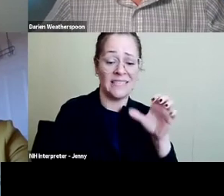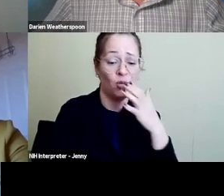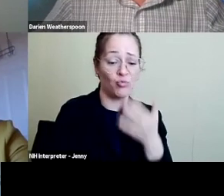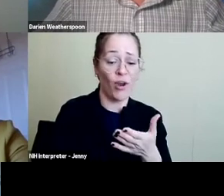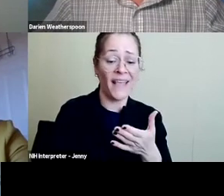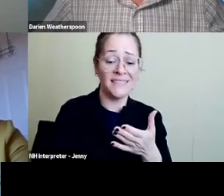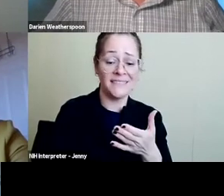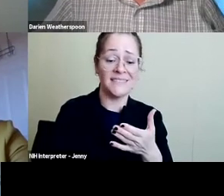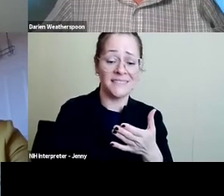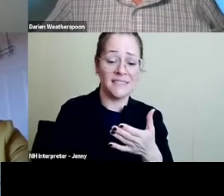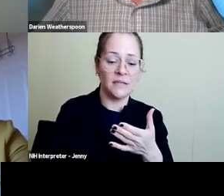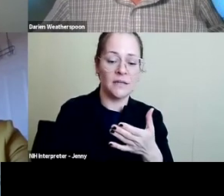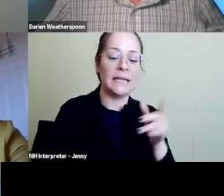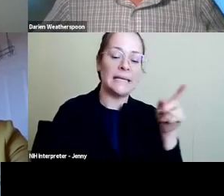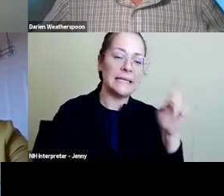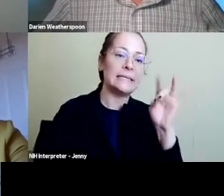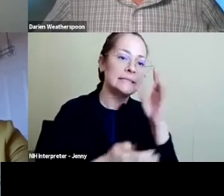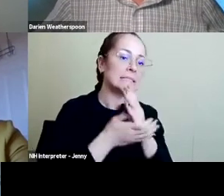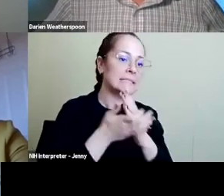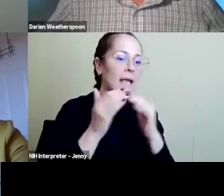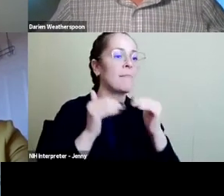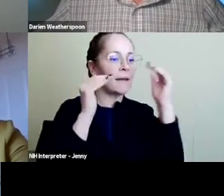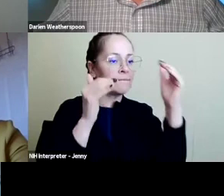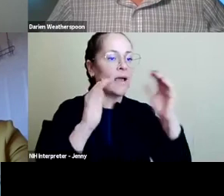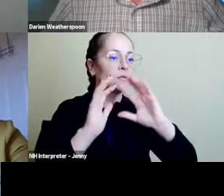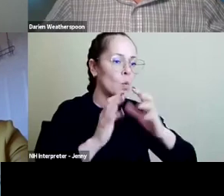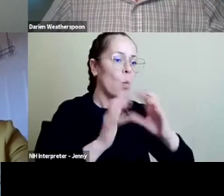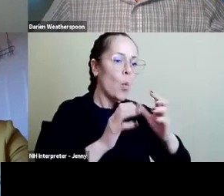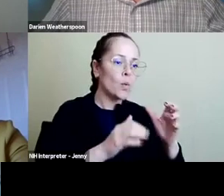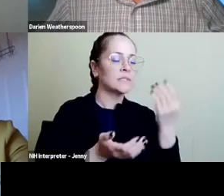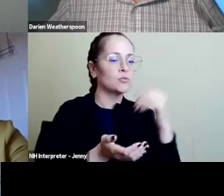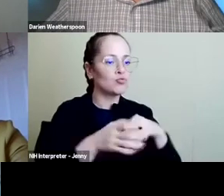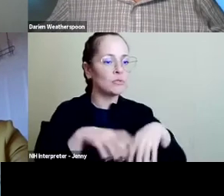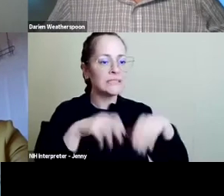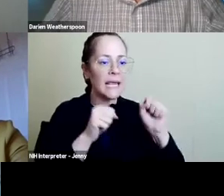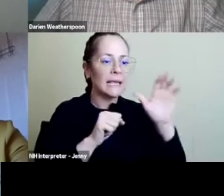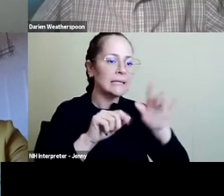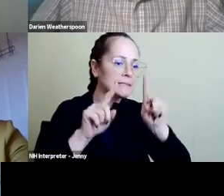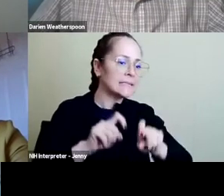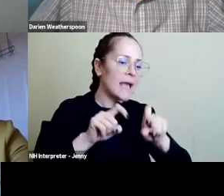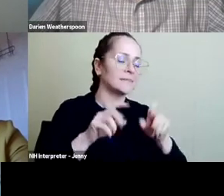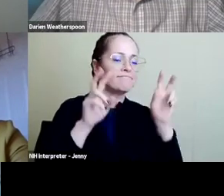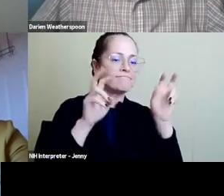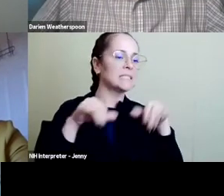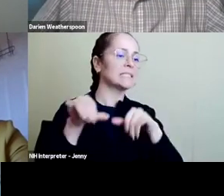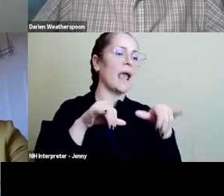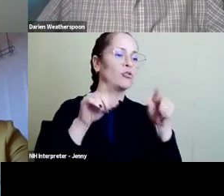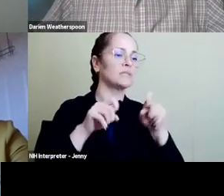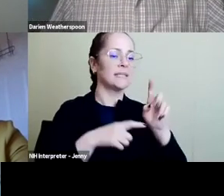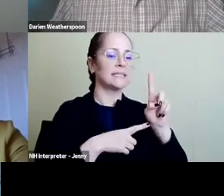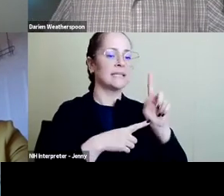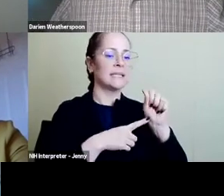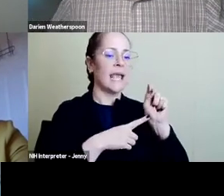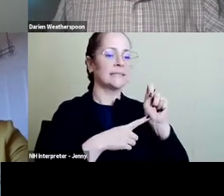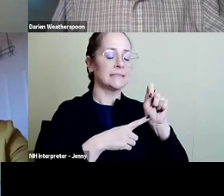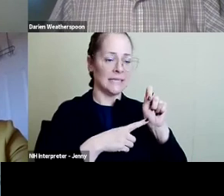had recommended taking some additional advanced coursework, you know, retaking our standardized test, which is the DAT,